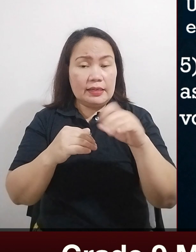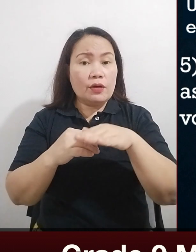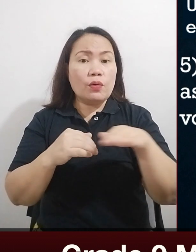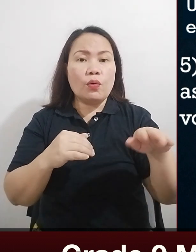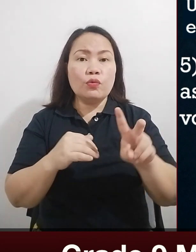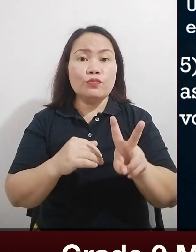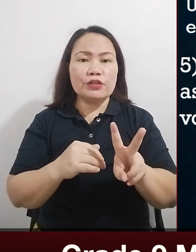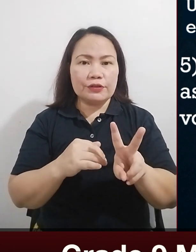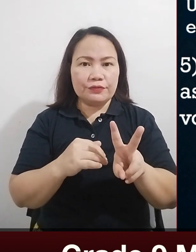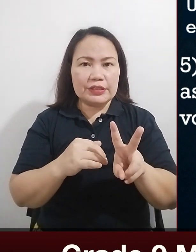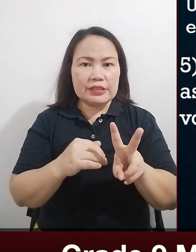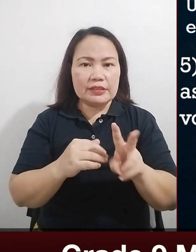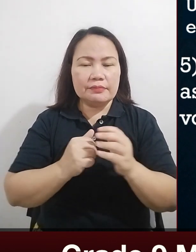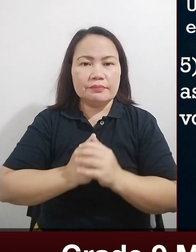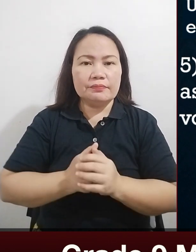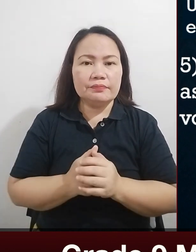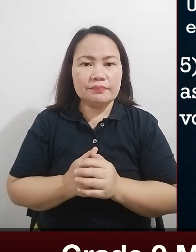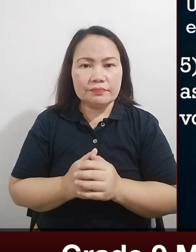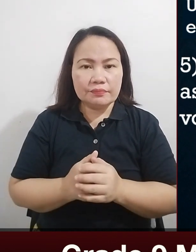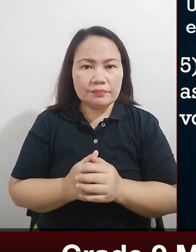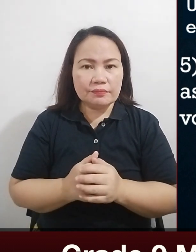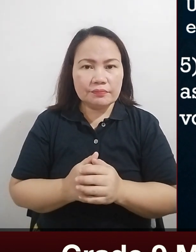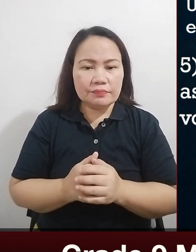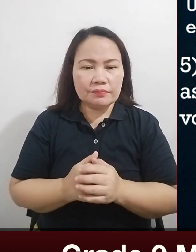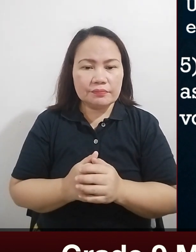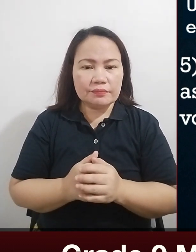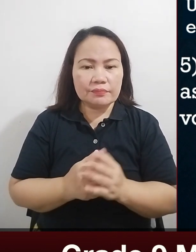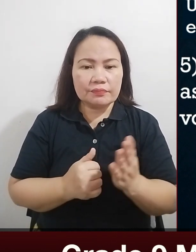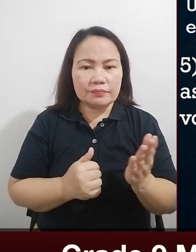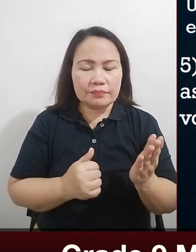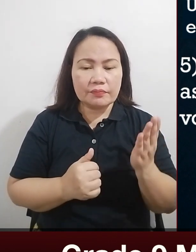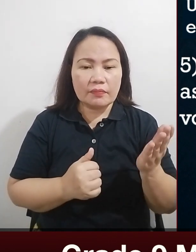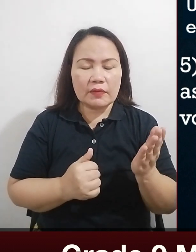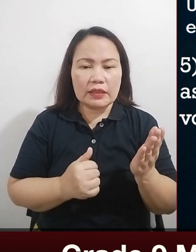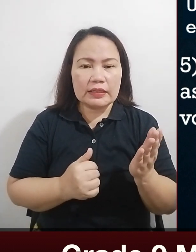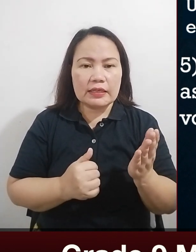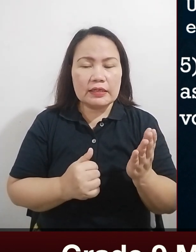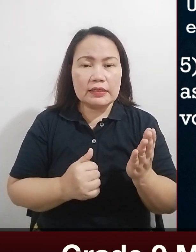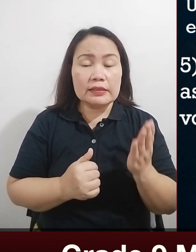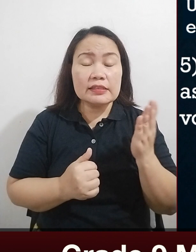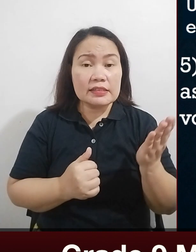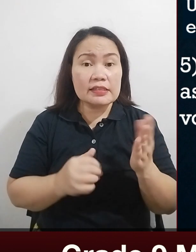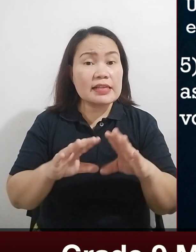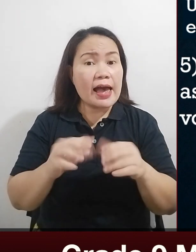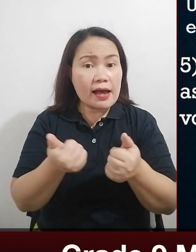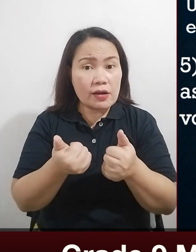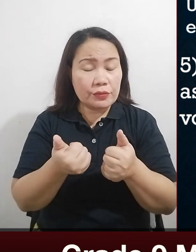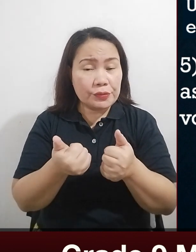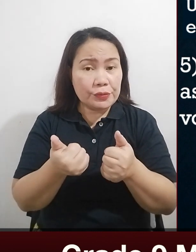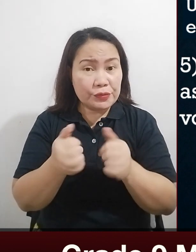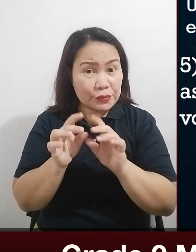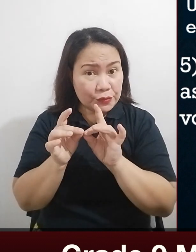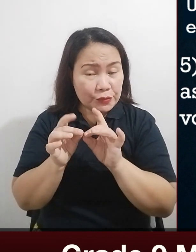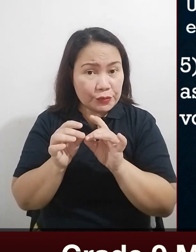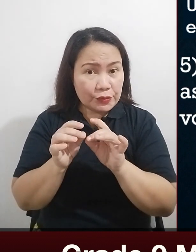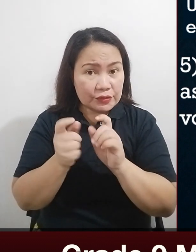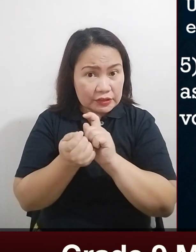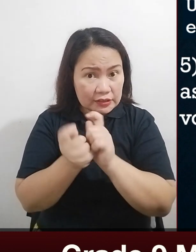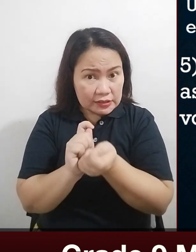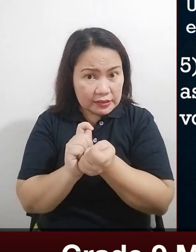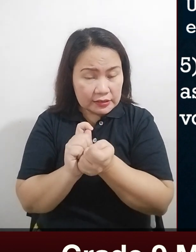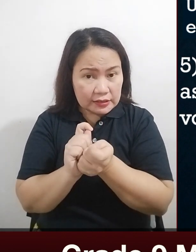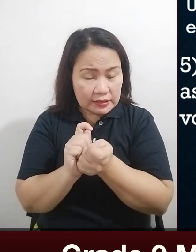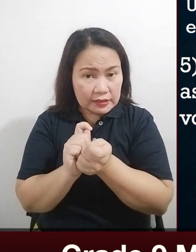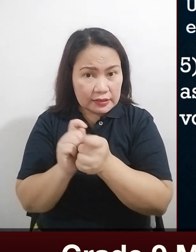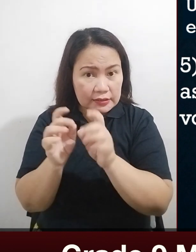to K T over V. So, ganyan kapag translate natin or translate natin